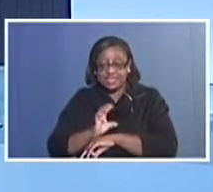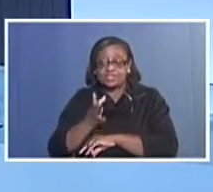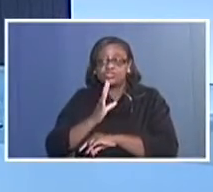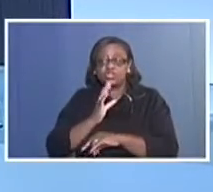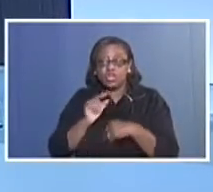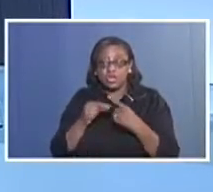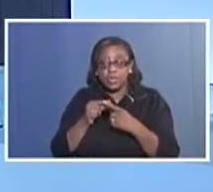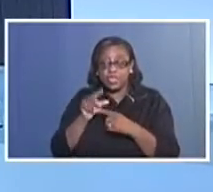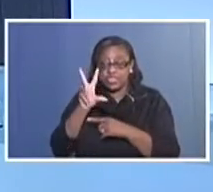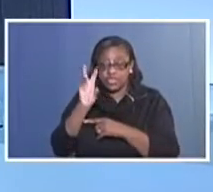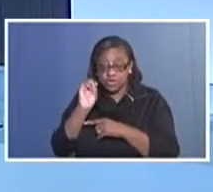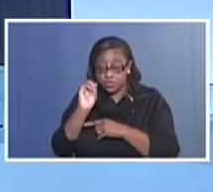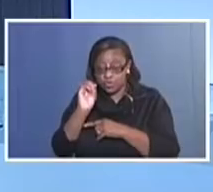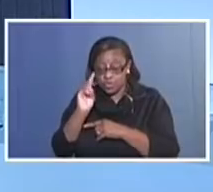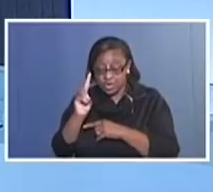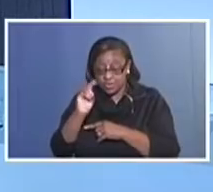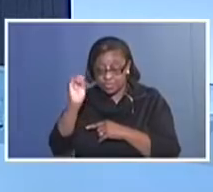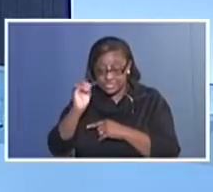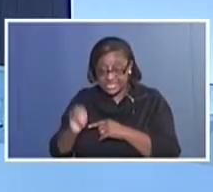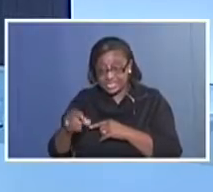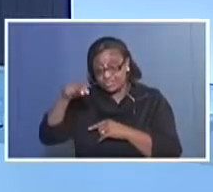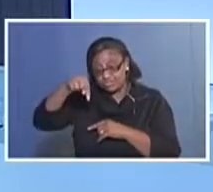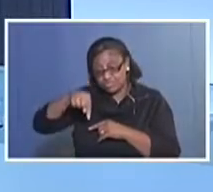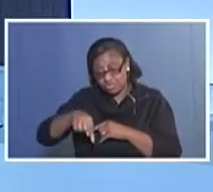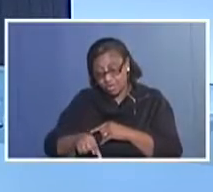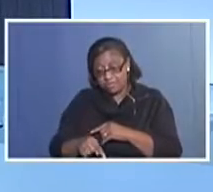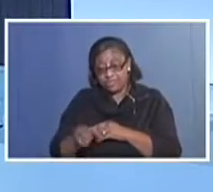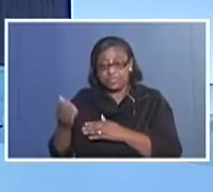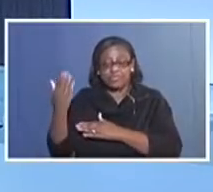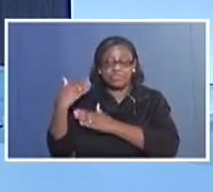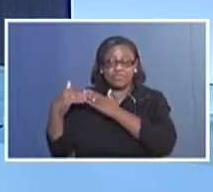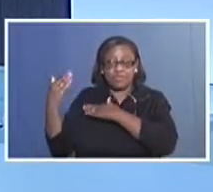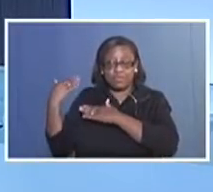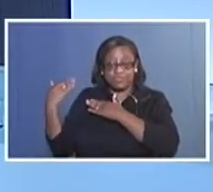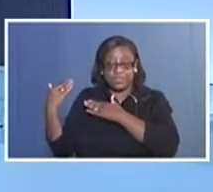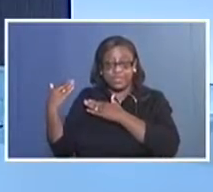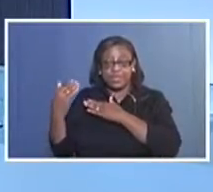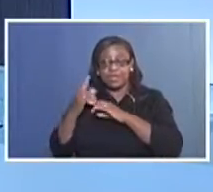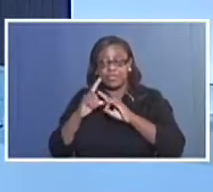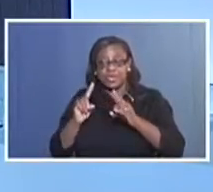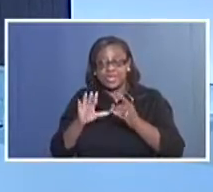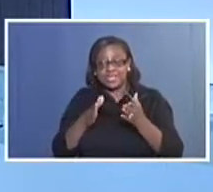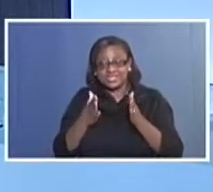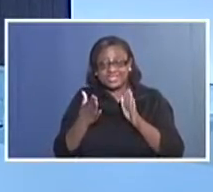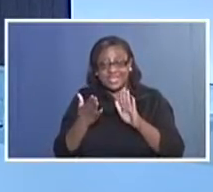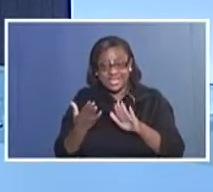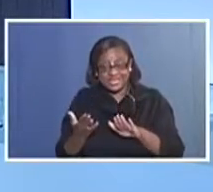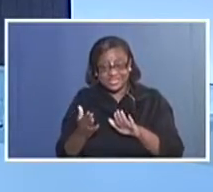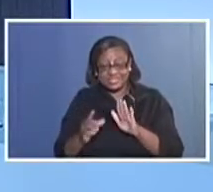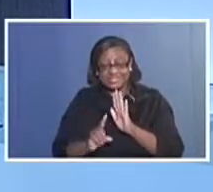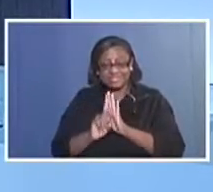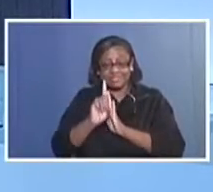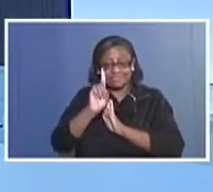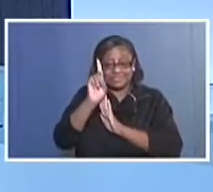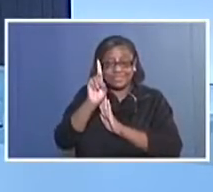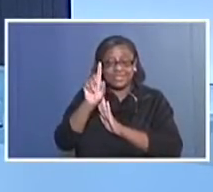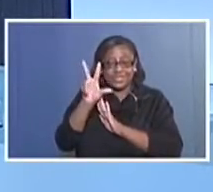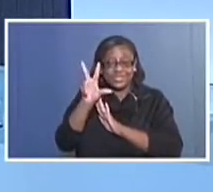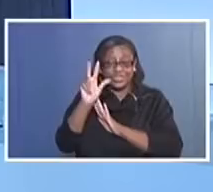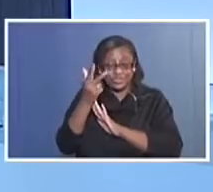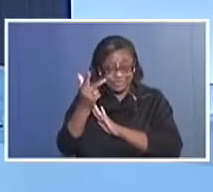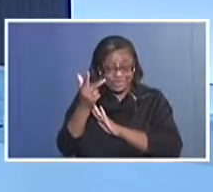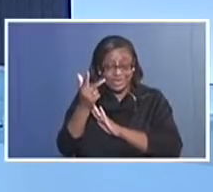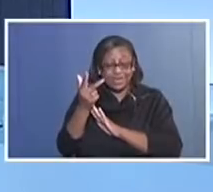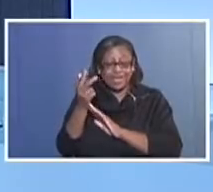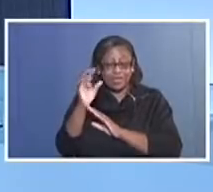by 31% compared with the previous week. However, deaths have climbed by 13% overall, with